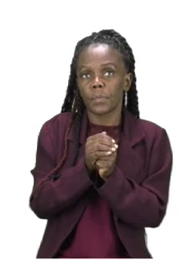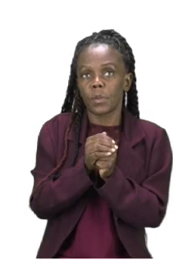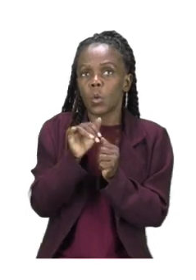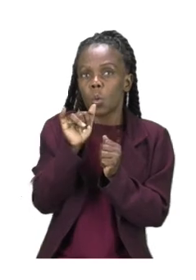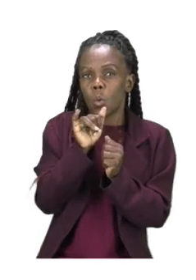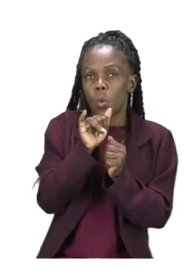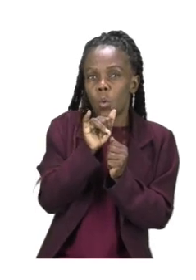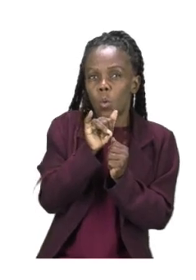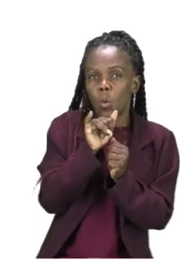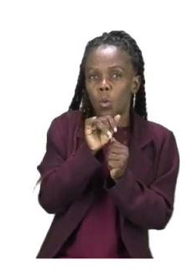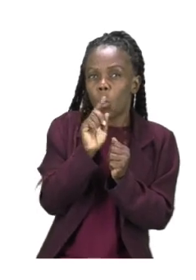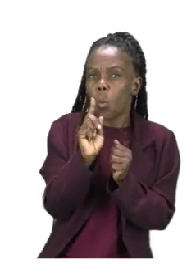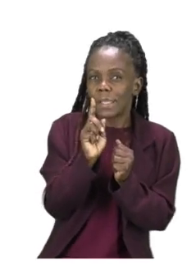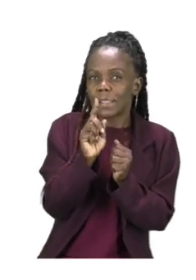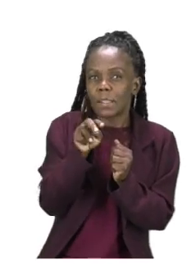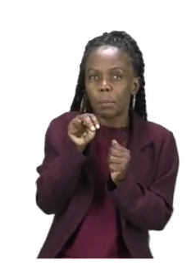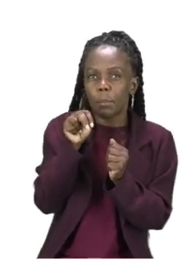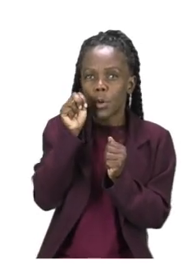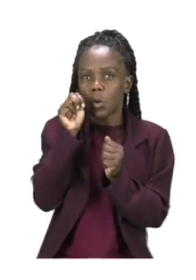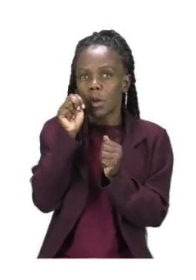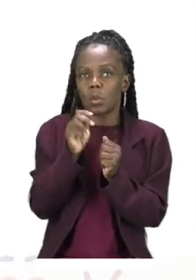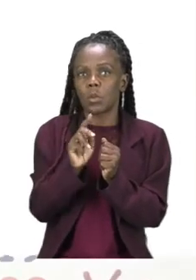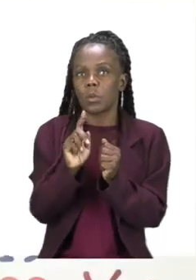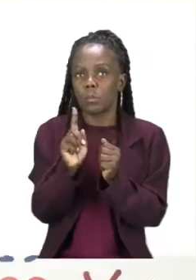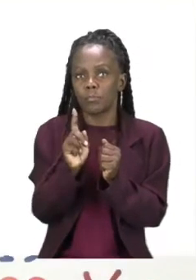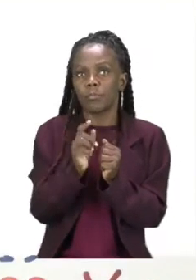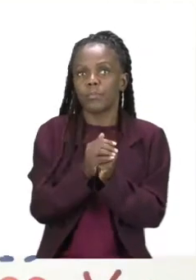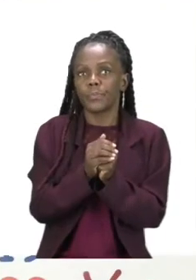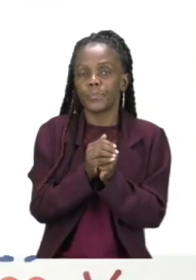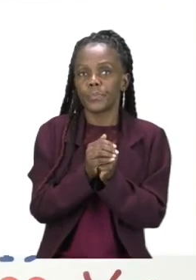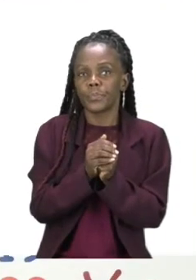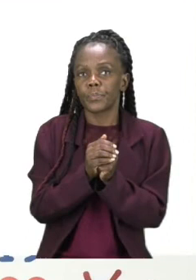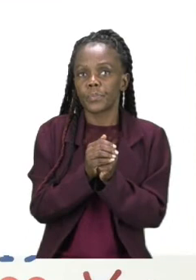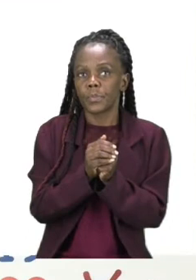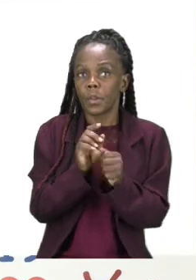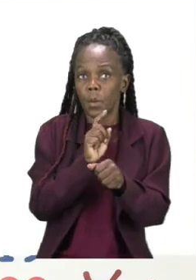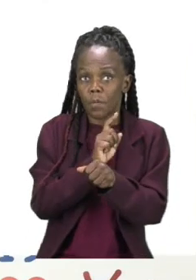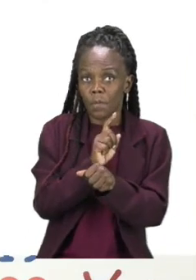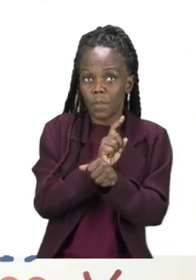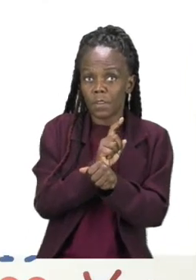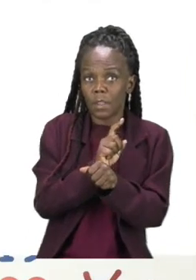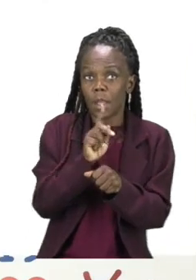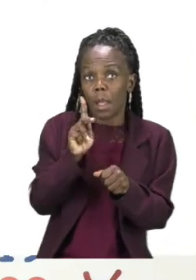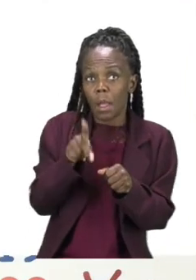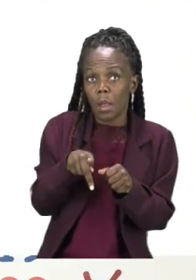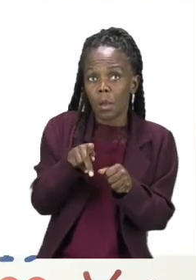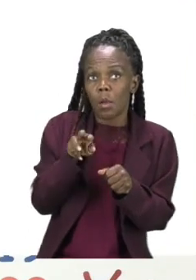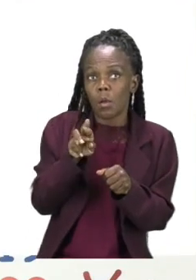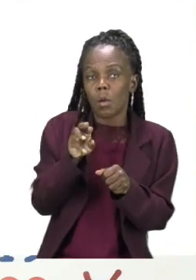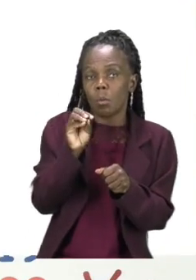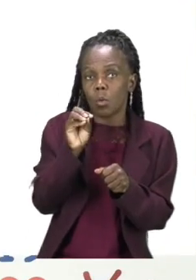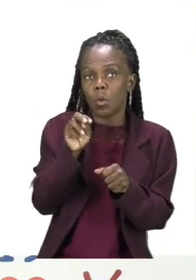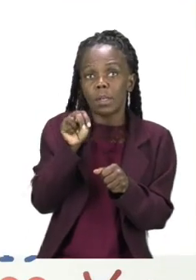mean what. Let us take a look at the board. So the first pronoun I would like to show you is the